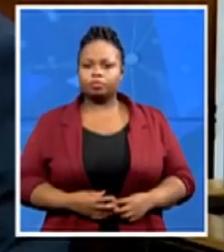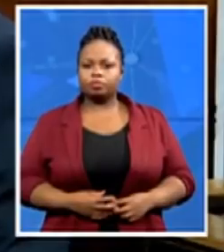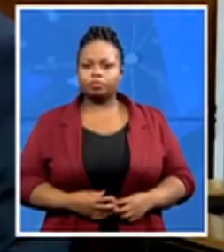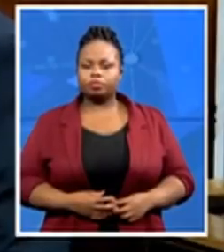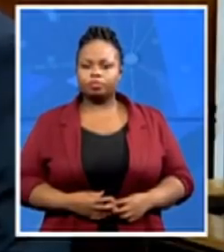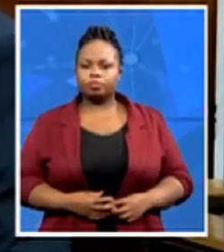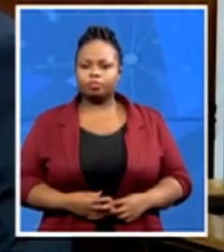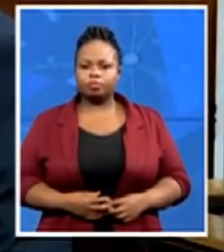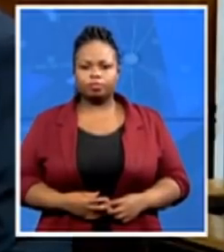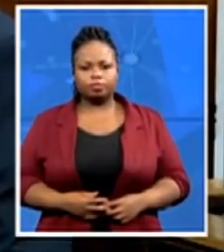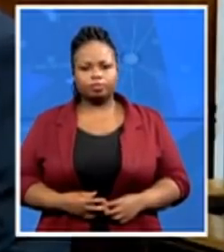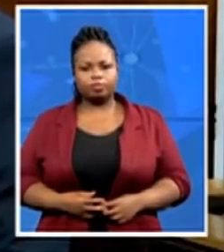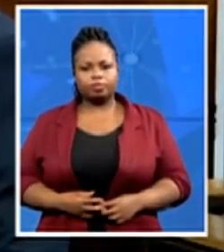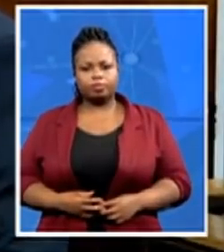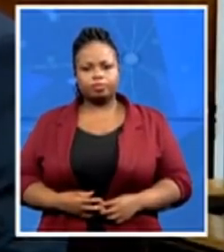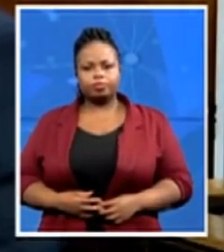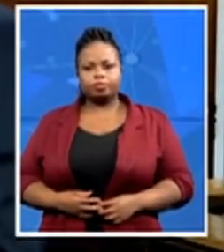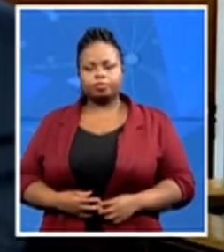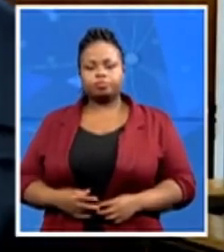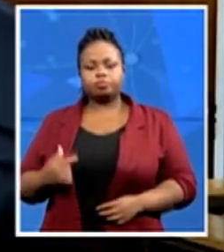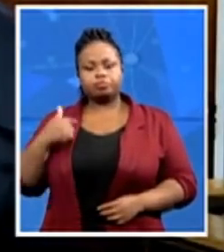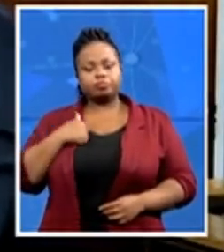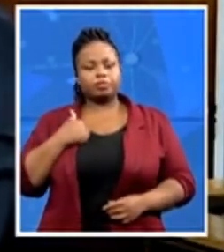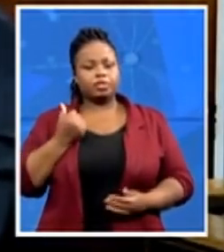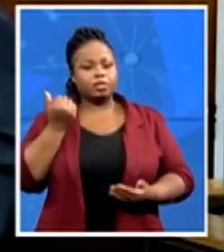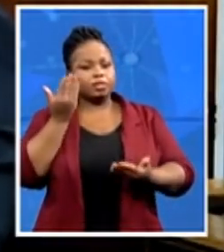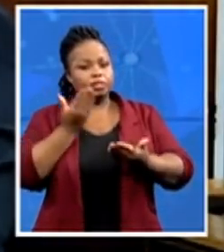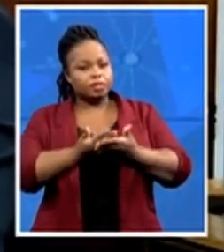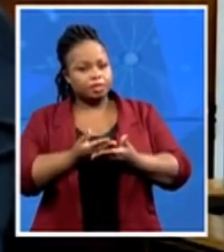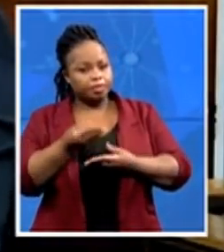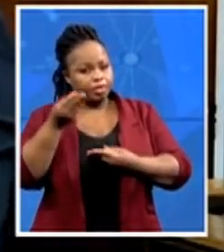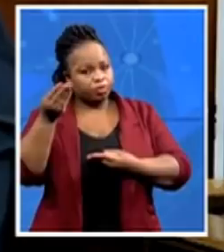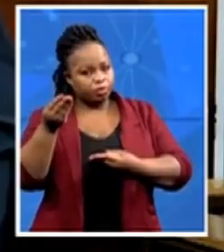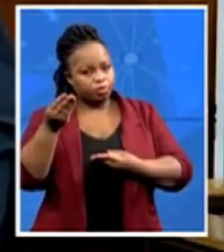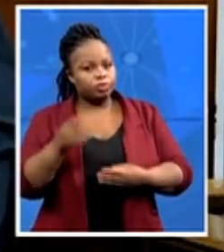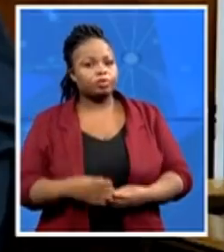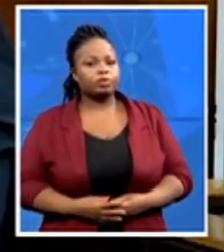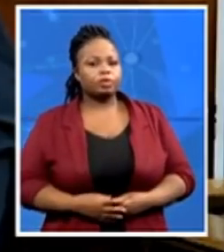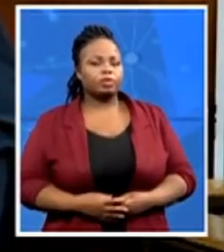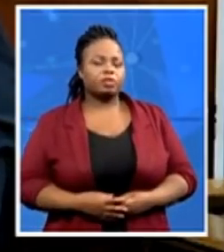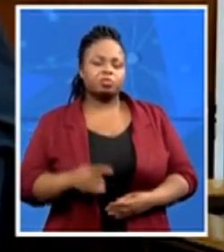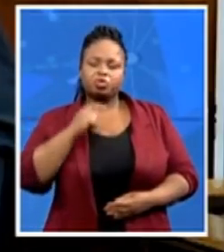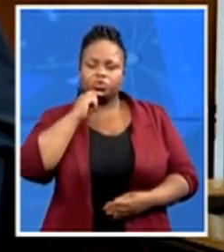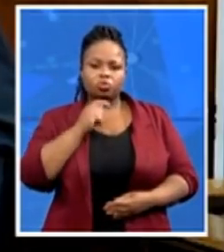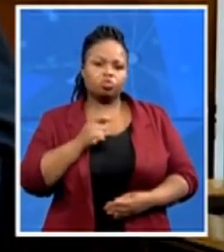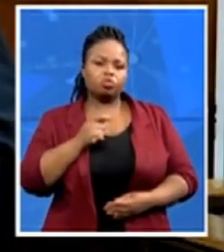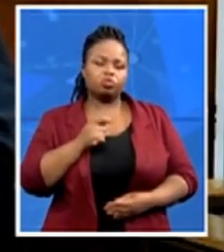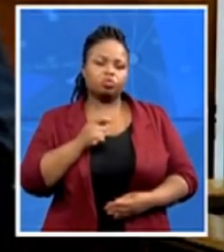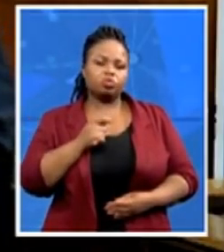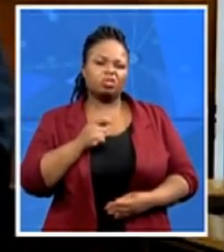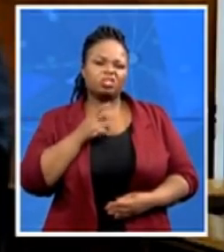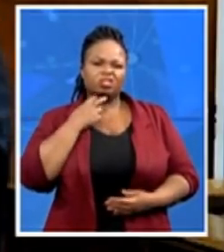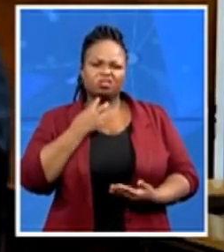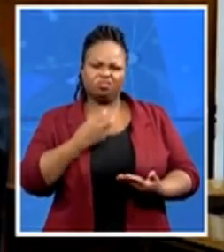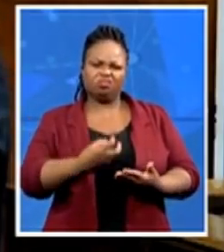I submit to you that it's overwhelming in the case of the applicant, we grant him that he has,